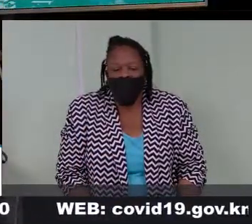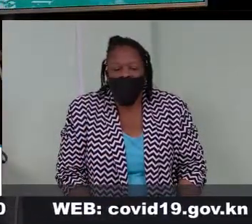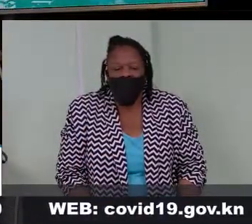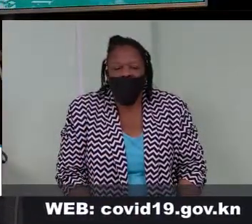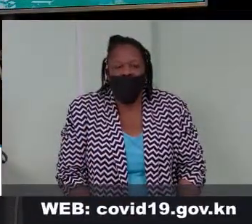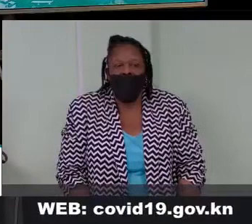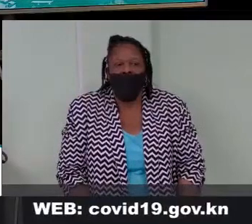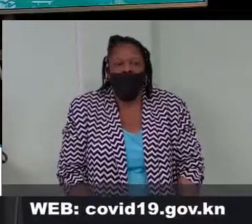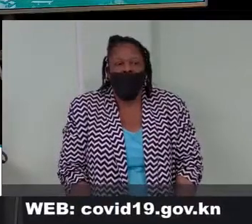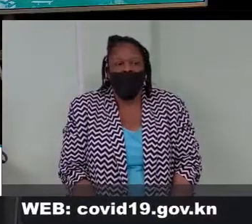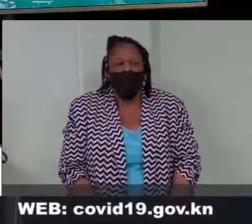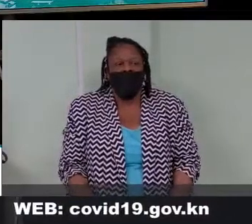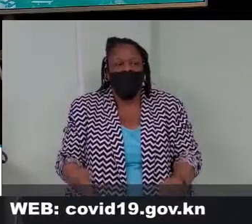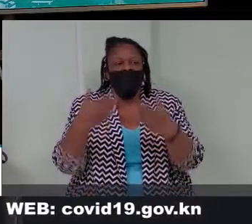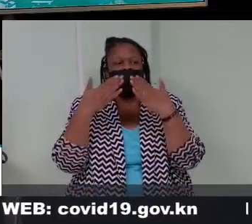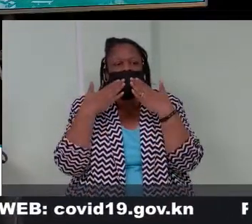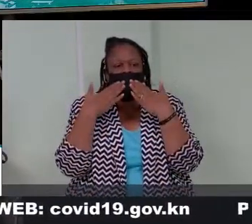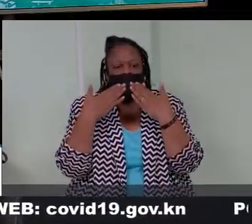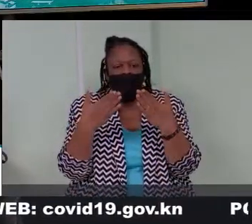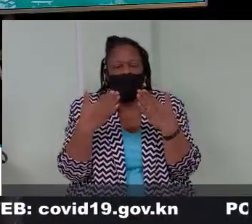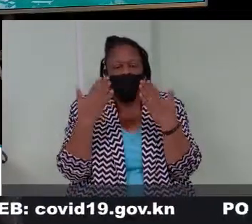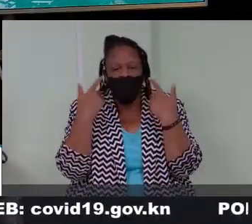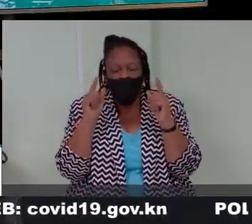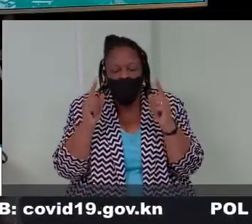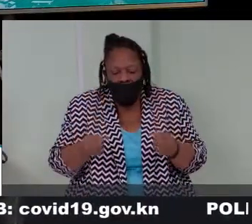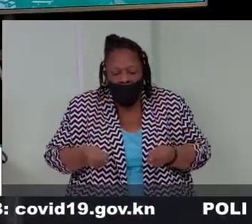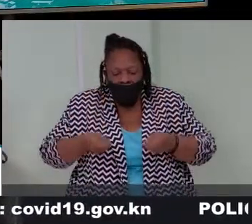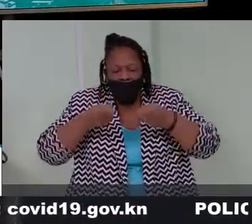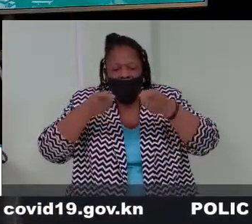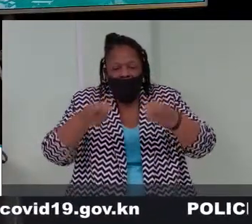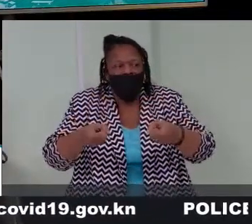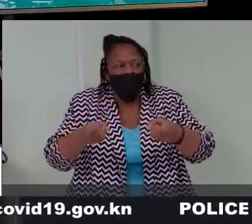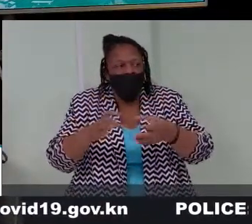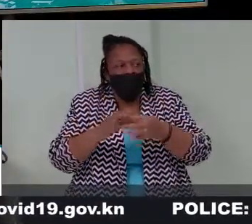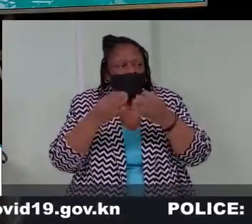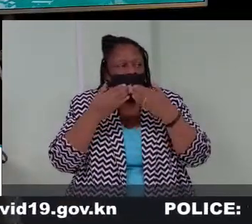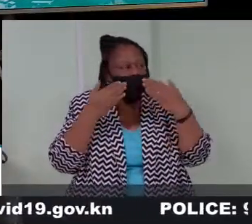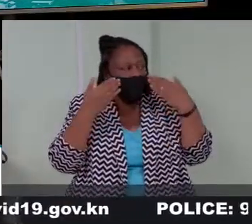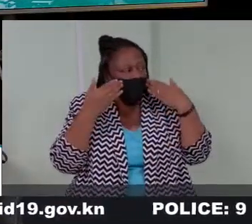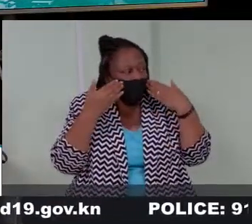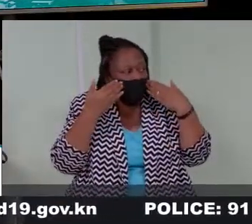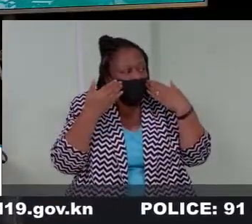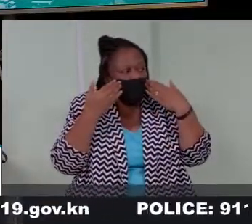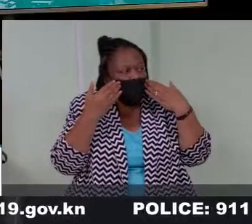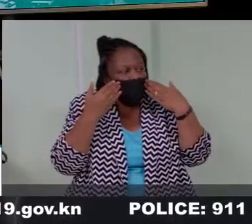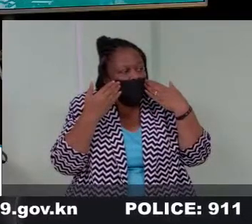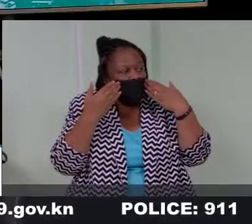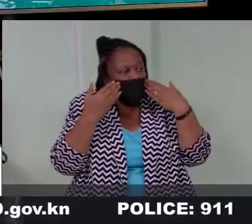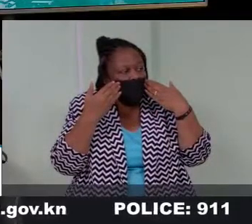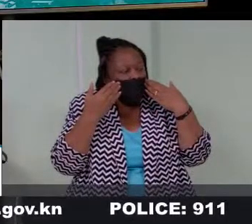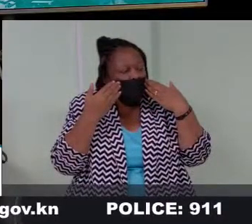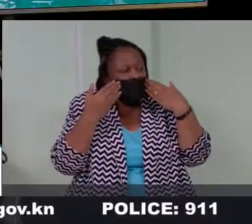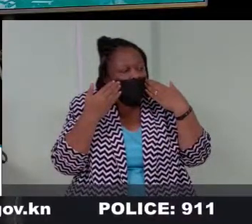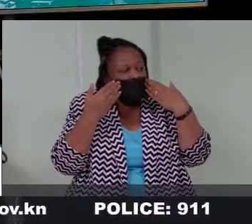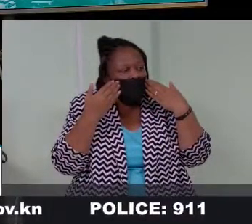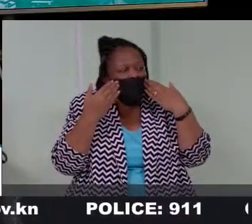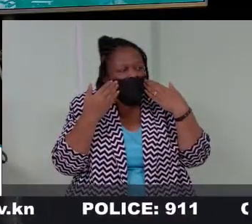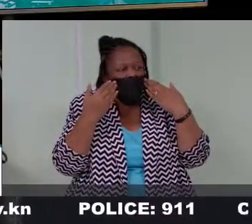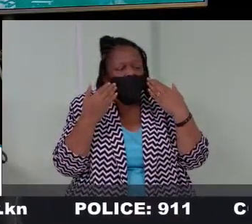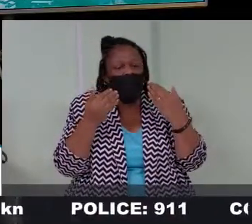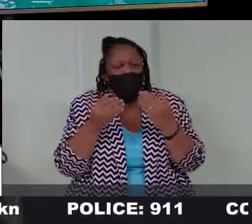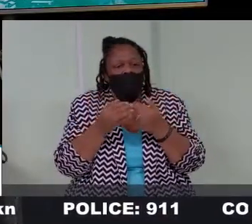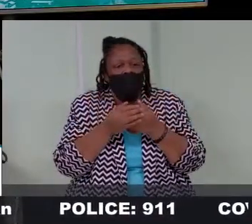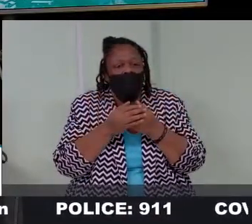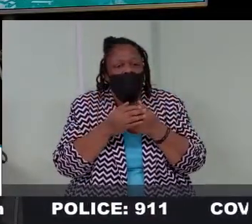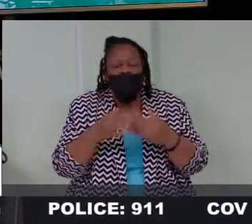Thank you very much for that donation of 2,000 masks to the Ministry